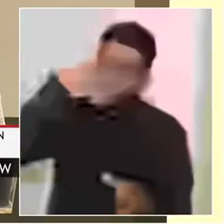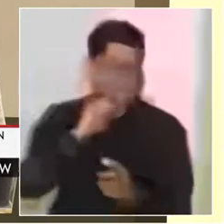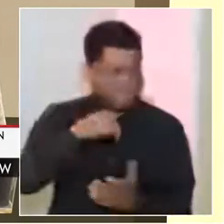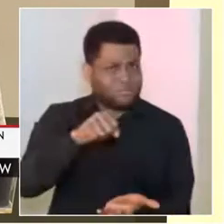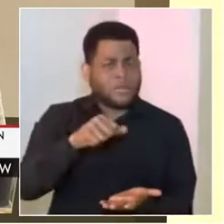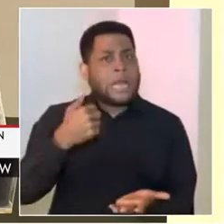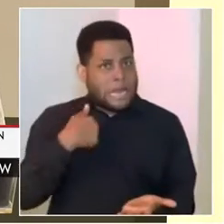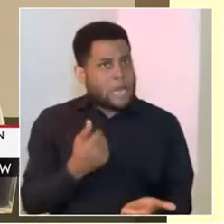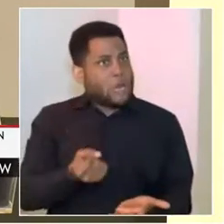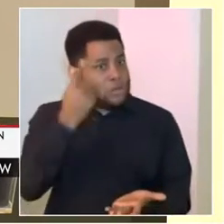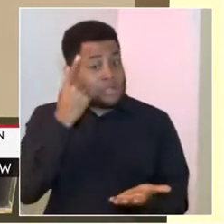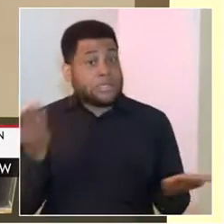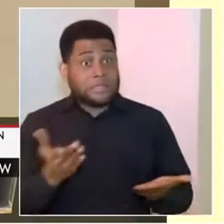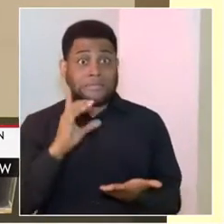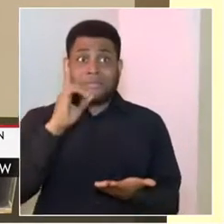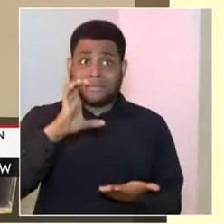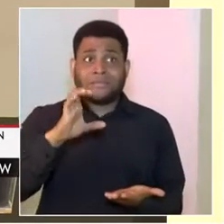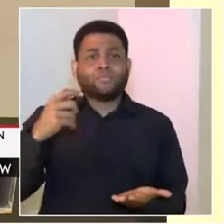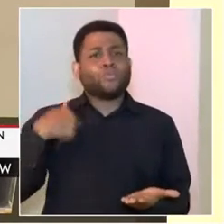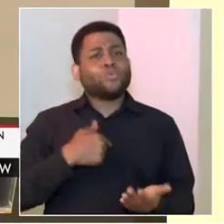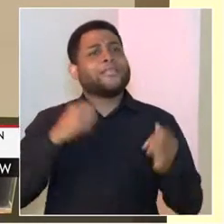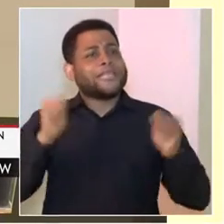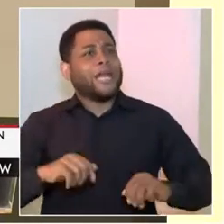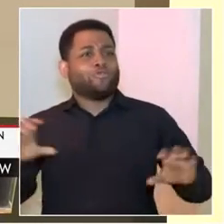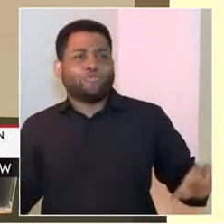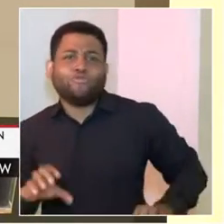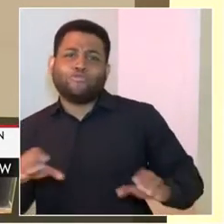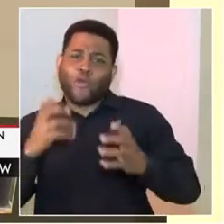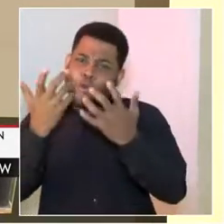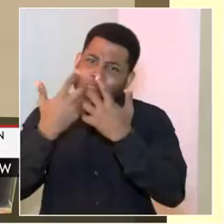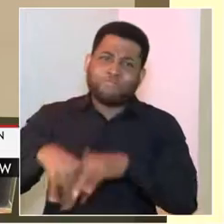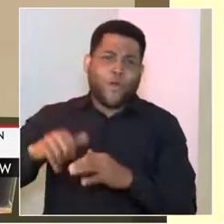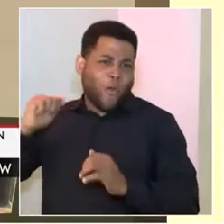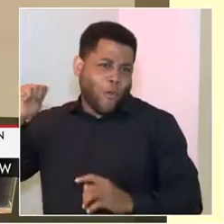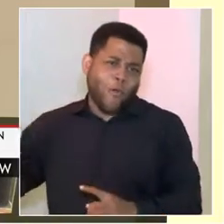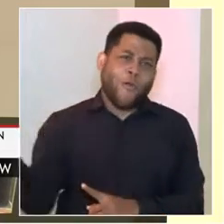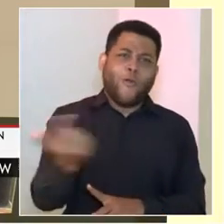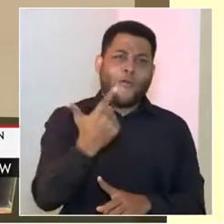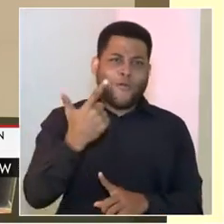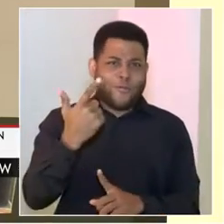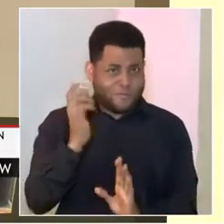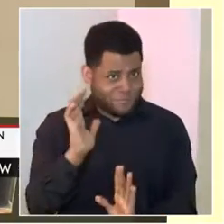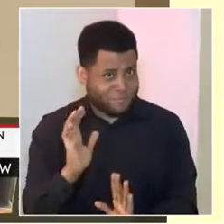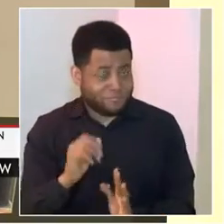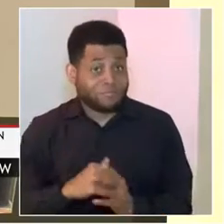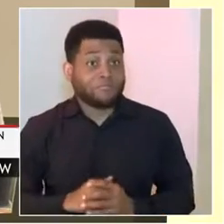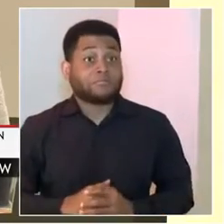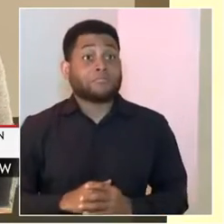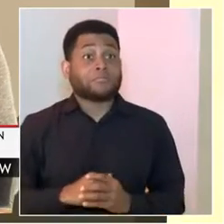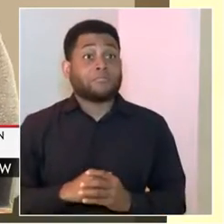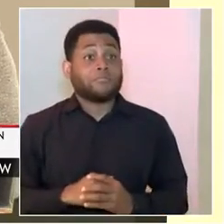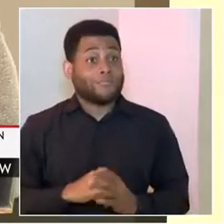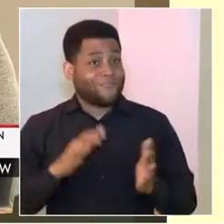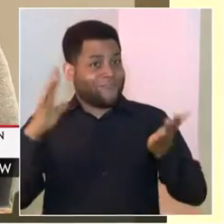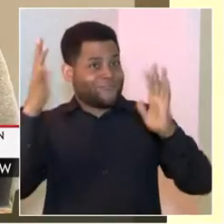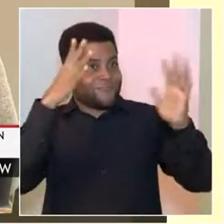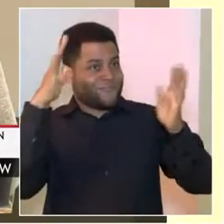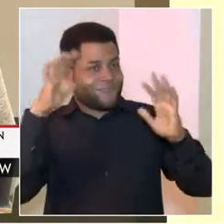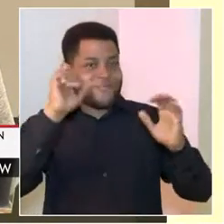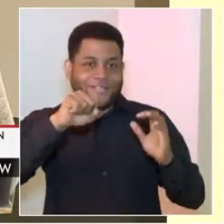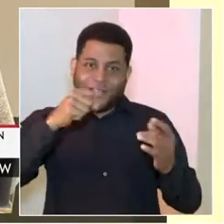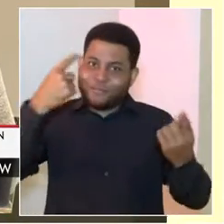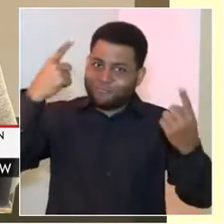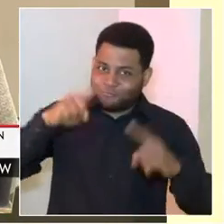all. But I submit to you that we can't always do it all at the same